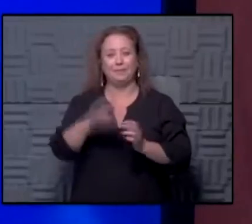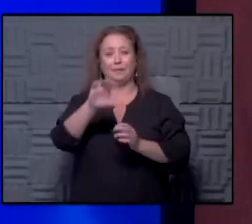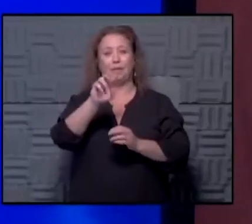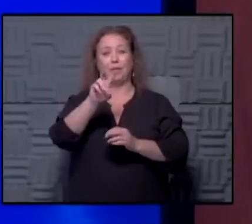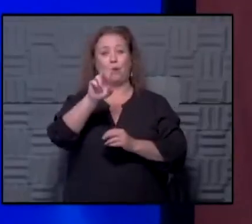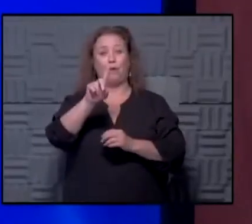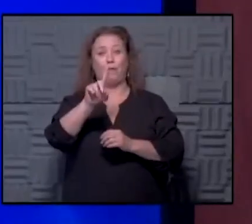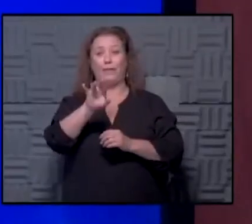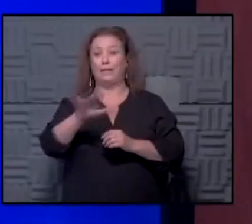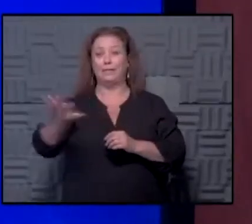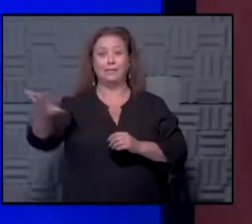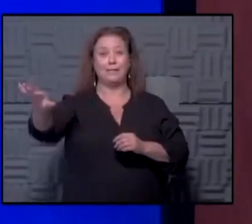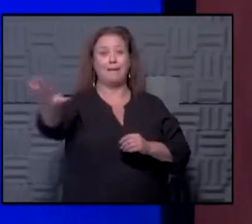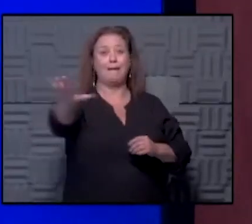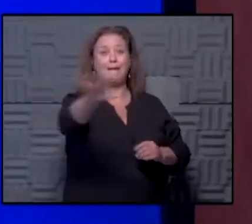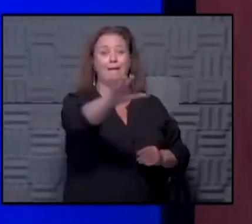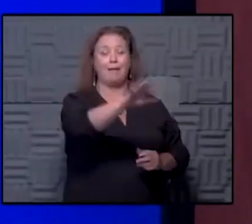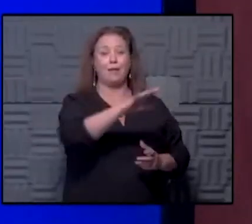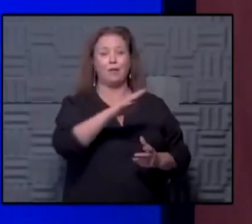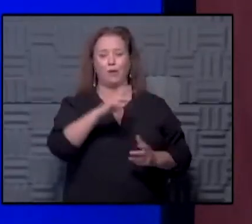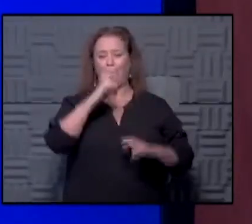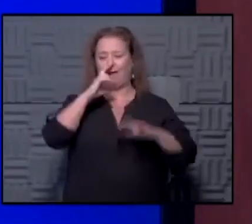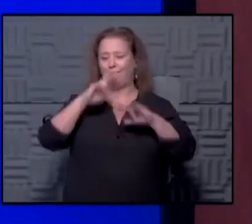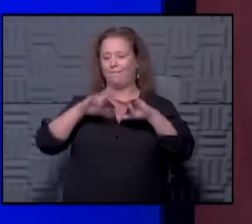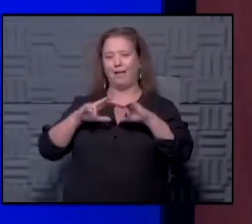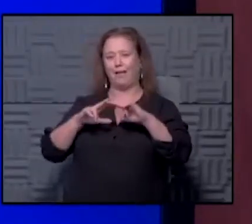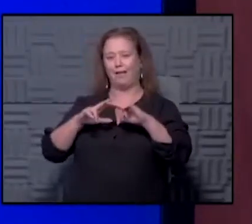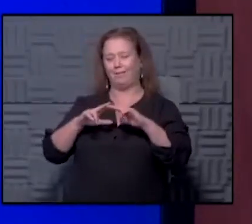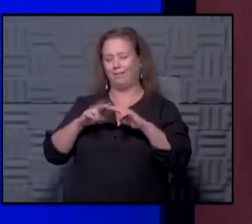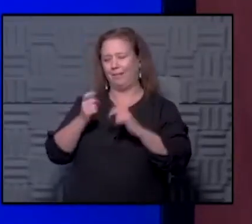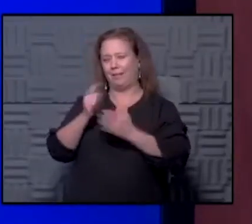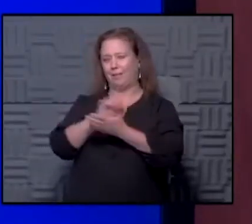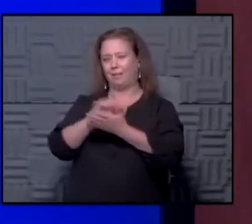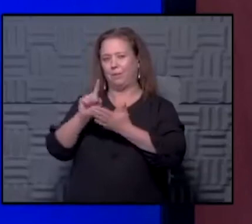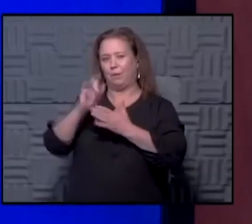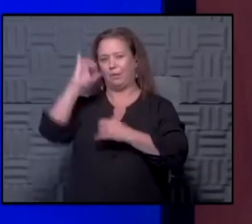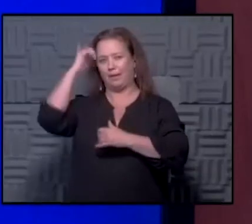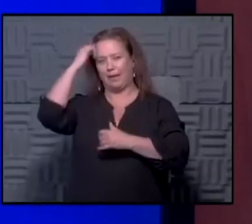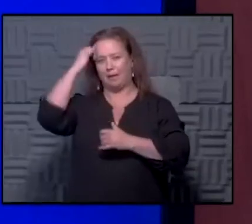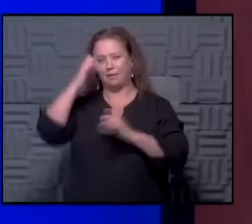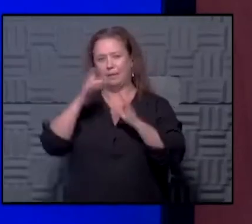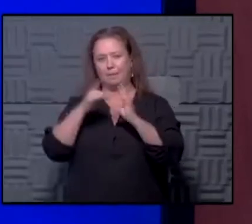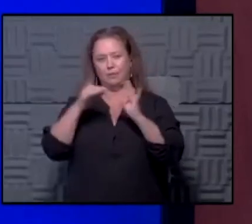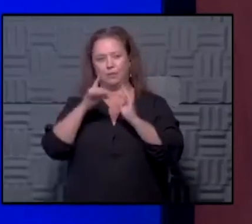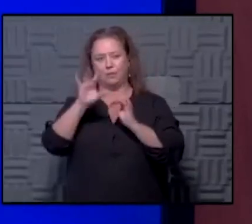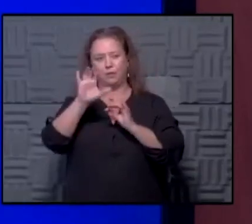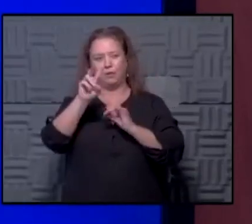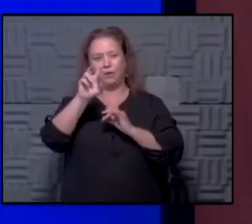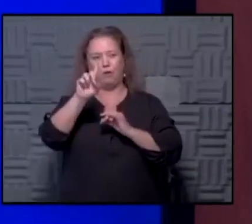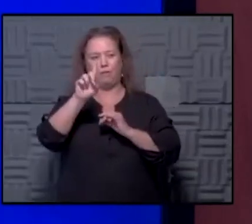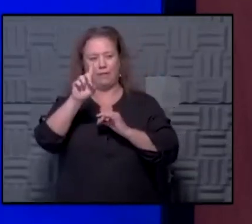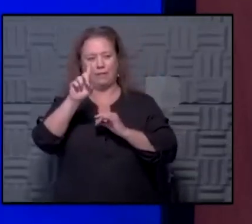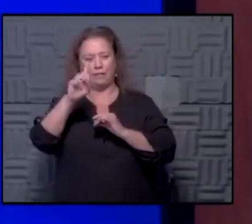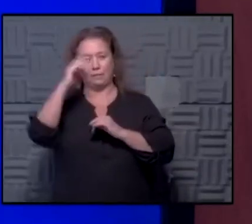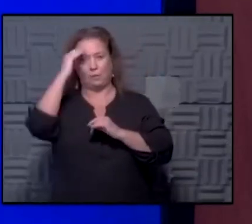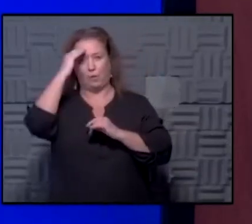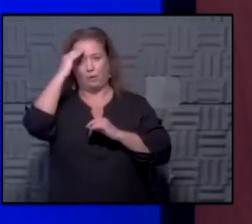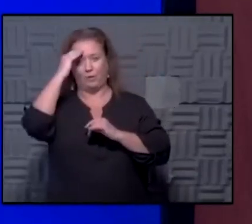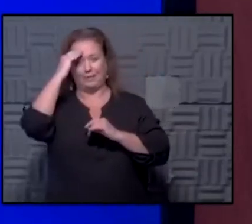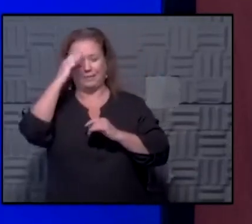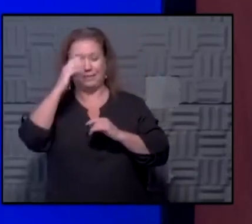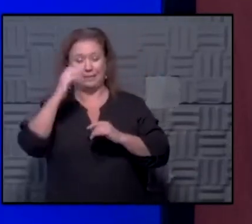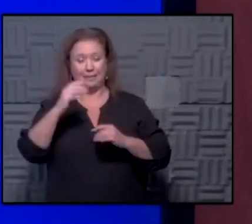COVID is out there, right? And we had a little fun with it earlier this week with cows. I'm going to mention again, COVID weariness syndrome.